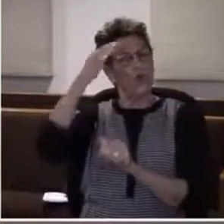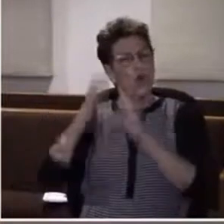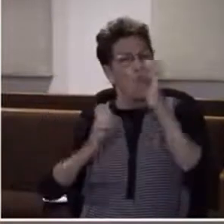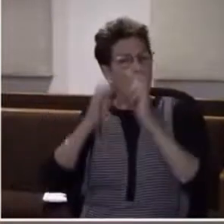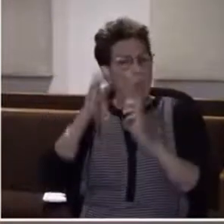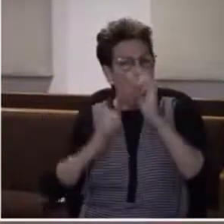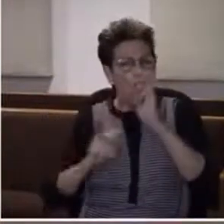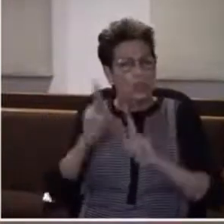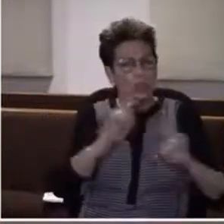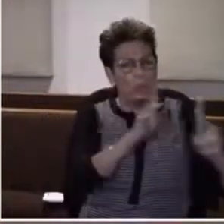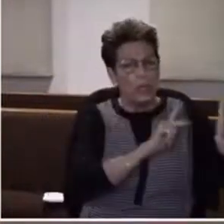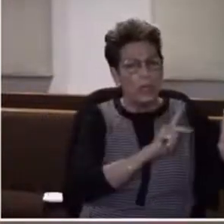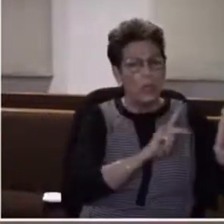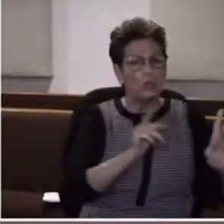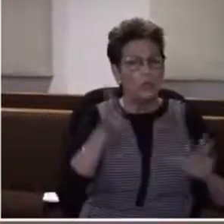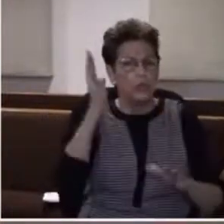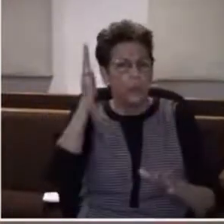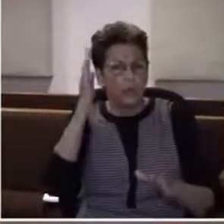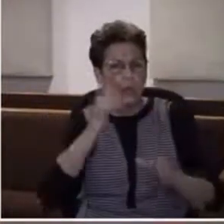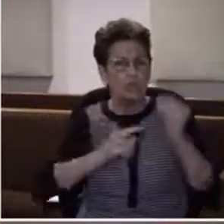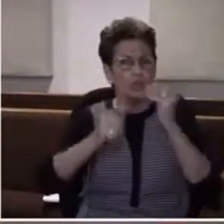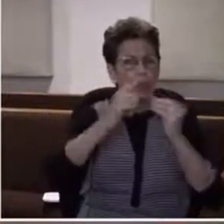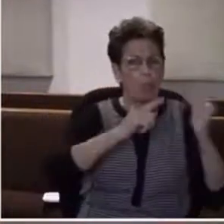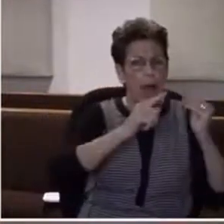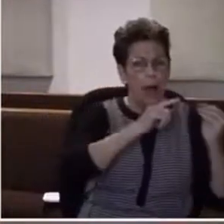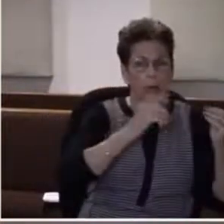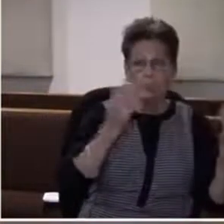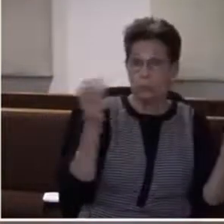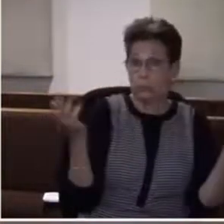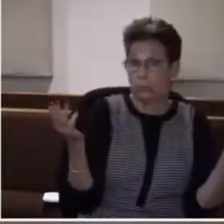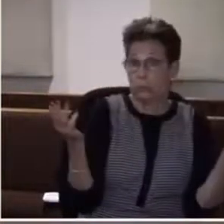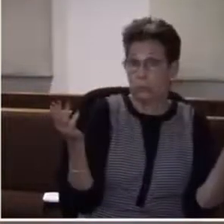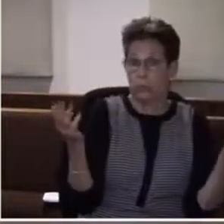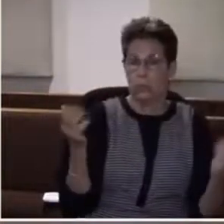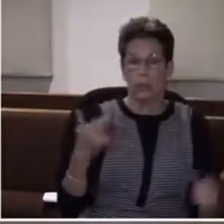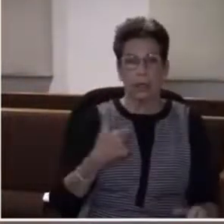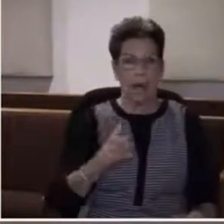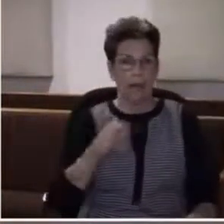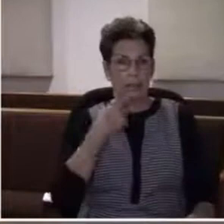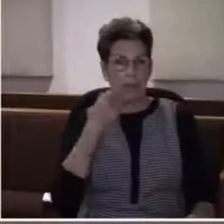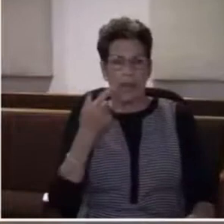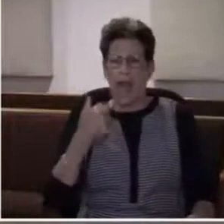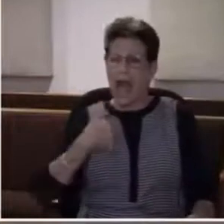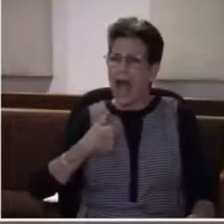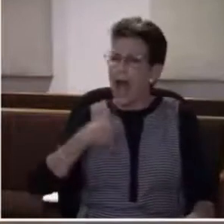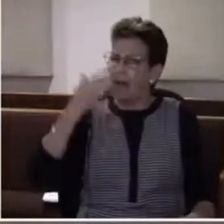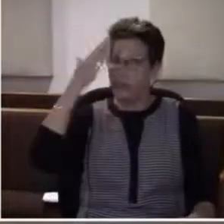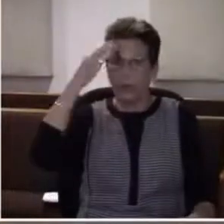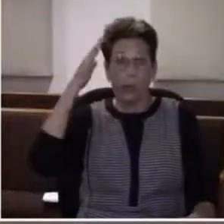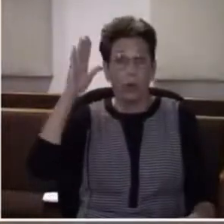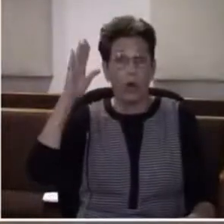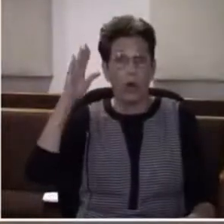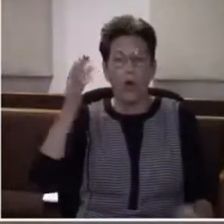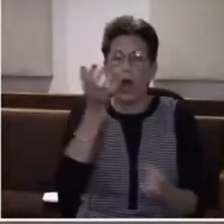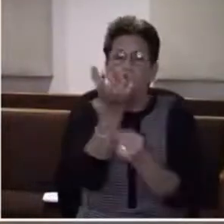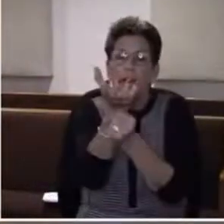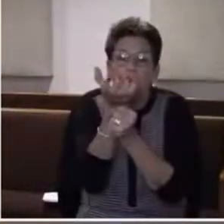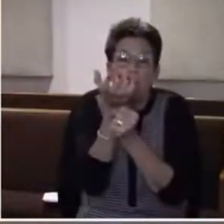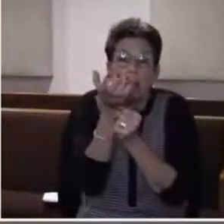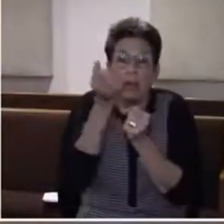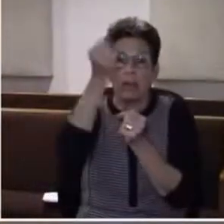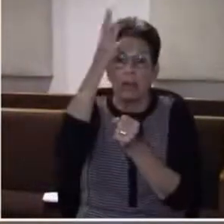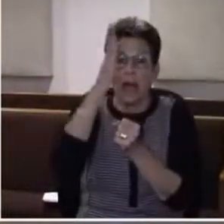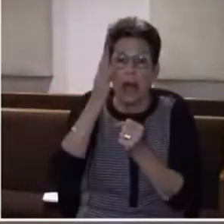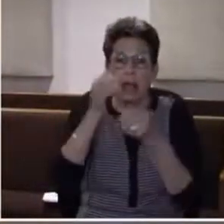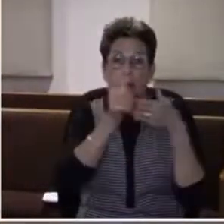the scripture? And I told them, I really don't. I beg God, I pray, I plead with him to direct